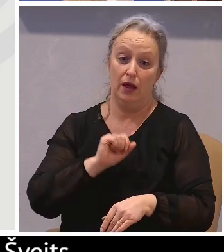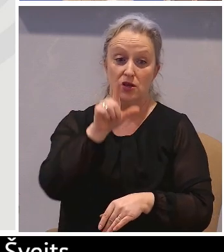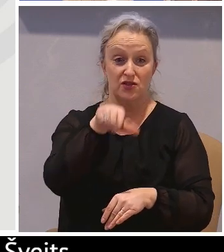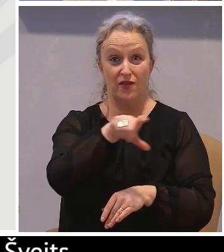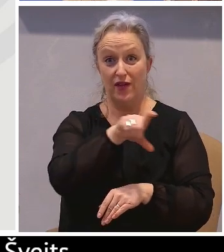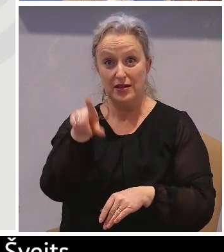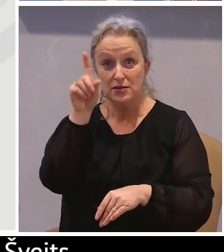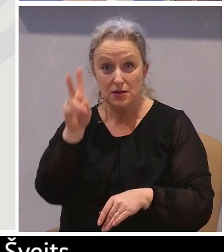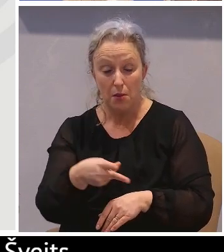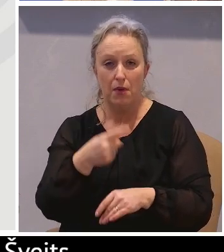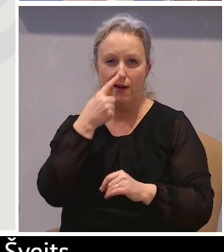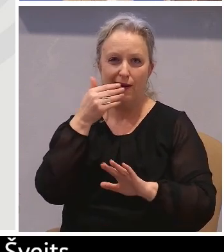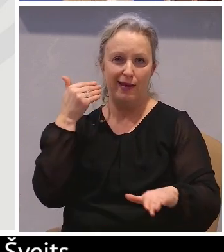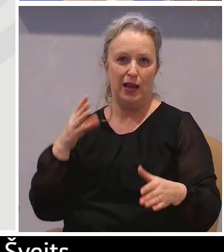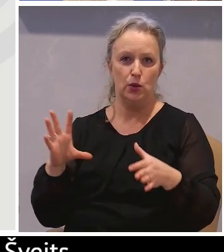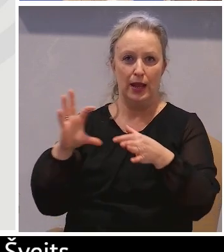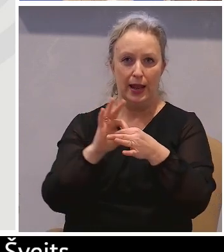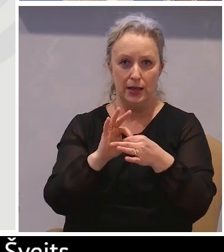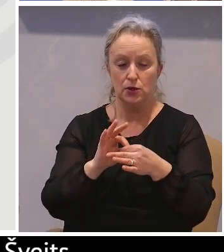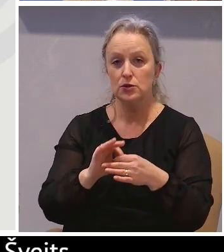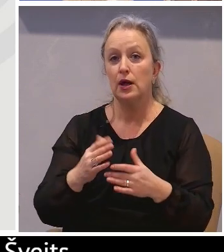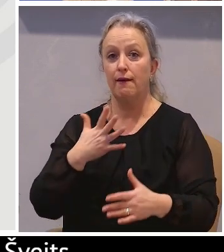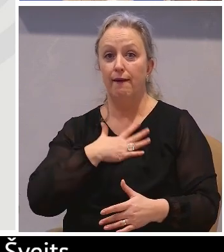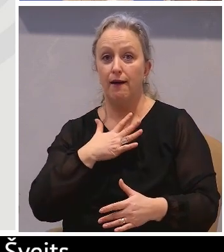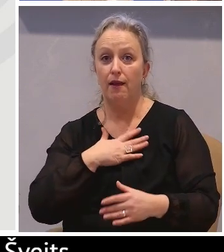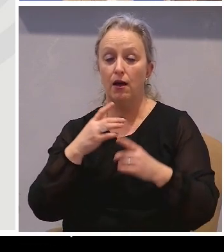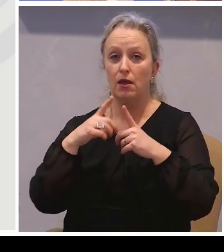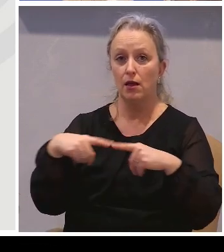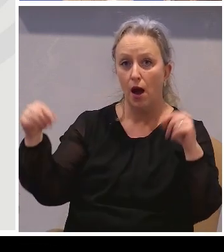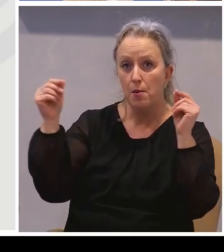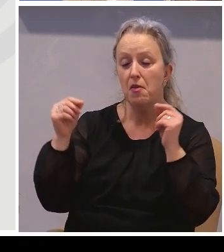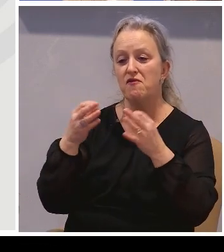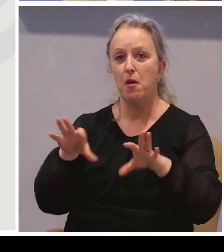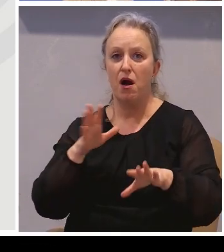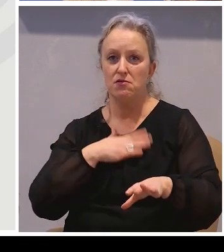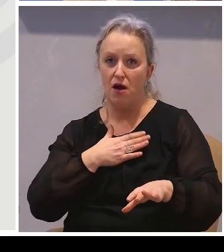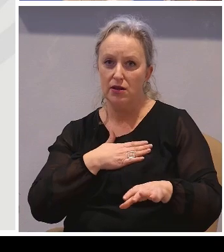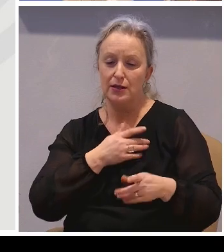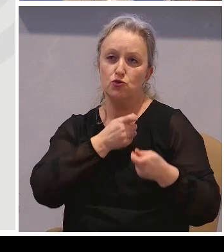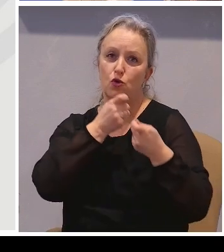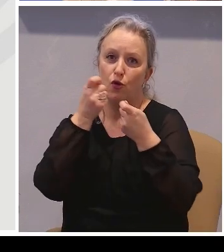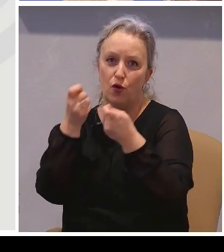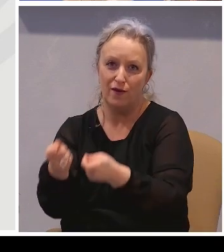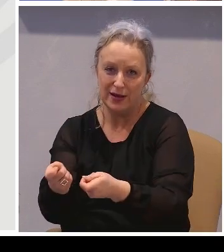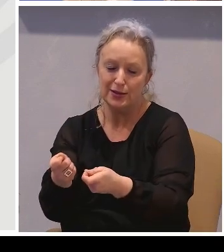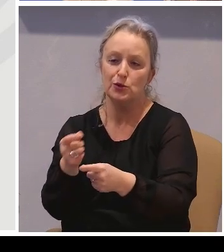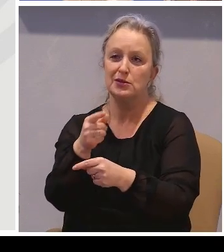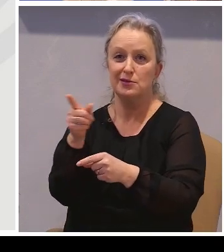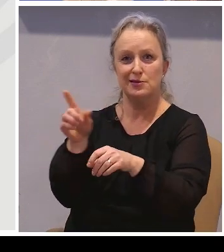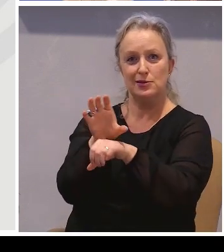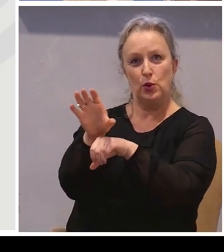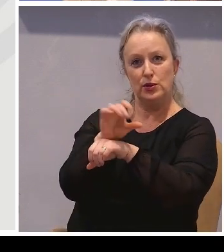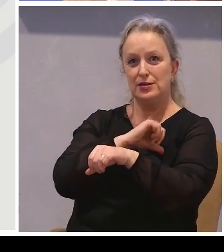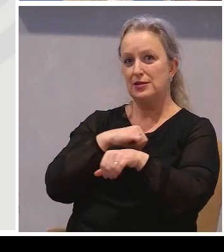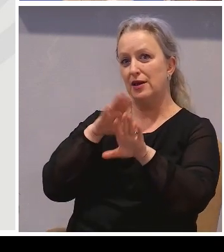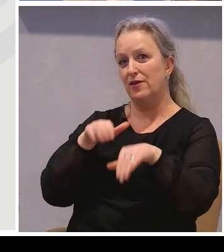have adopted this obligation. So you can see we have the US here. In Canada and Japan, it's